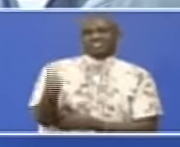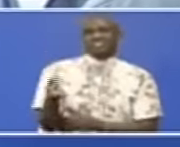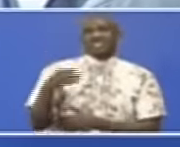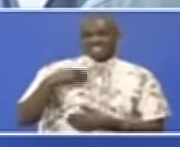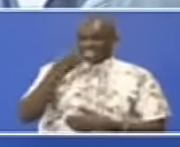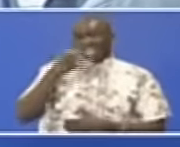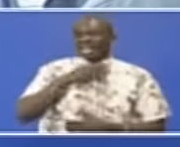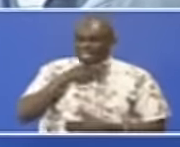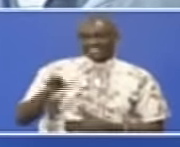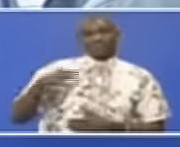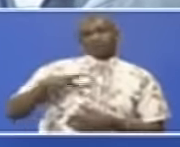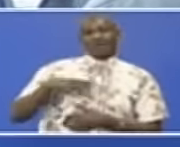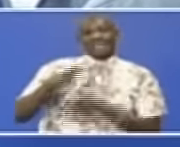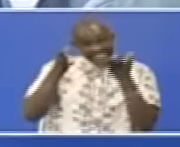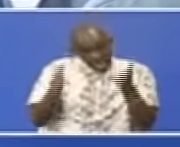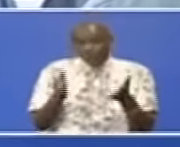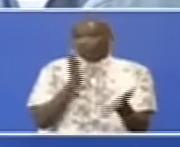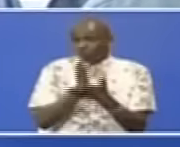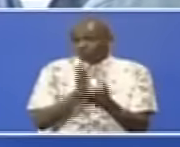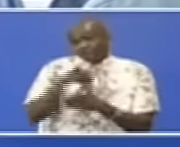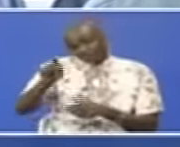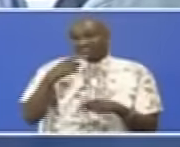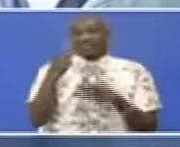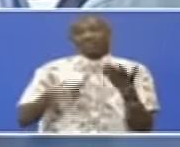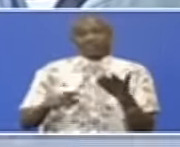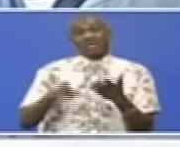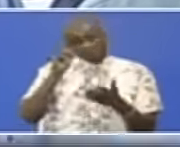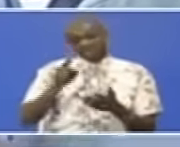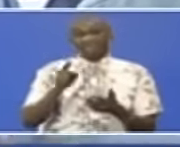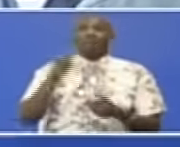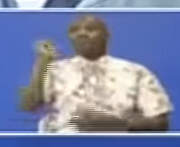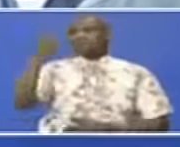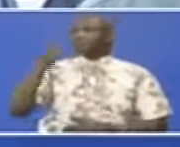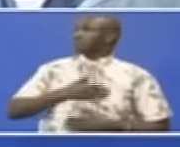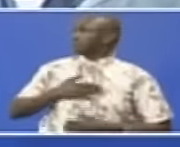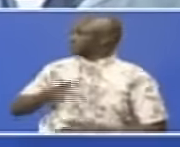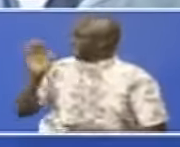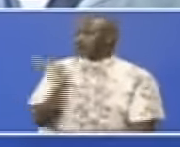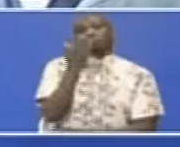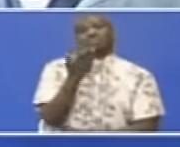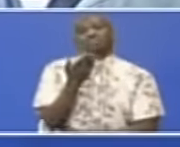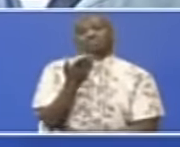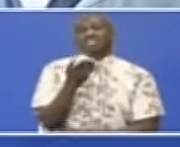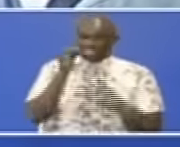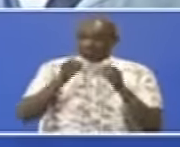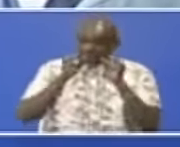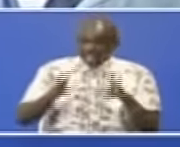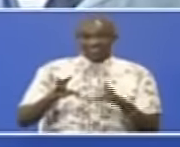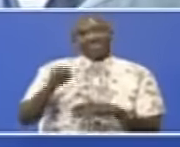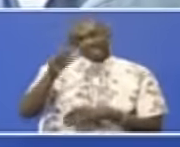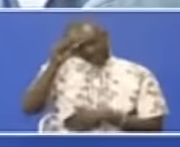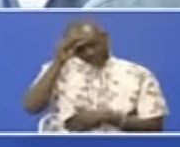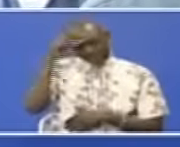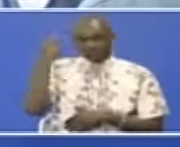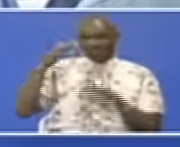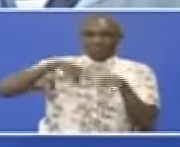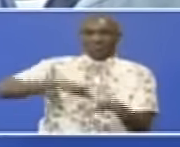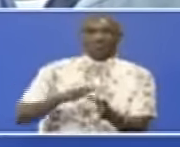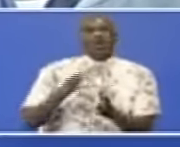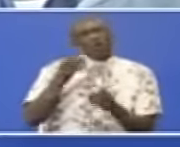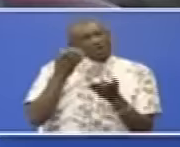anachukia mama. Sasa waliokuwa wanamtetea wao wenyewe ndio wanamwambia rais, mtoe huyu, kama umtoi serikali itazama, lakini serikali